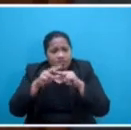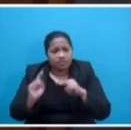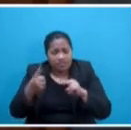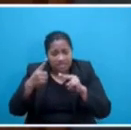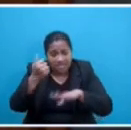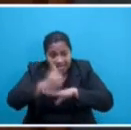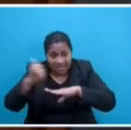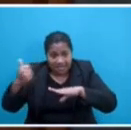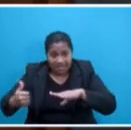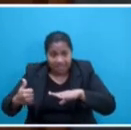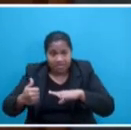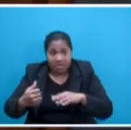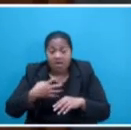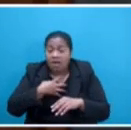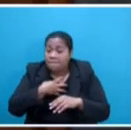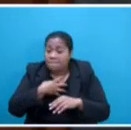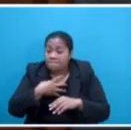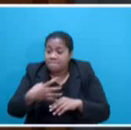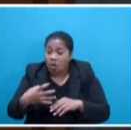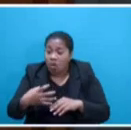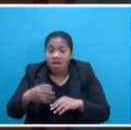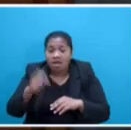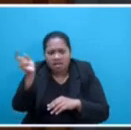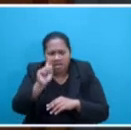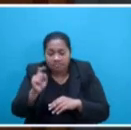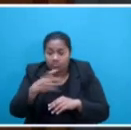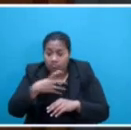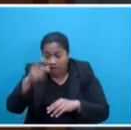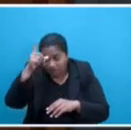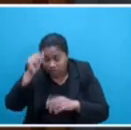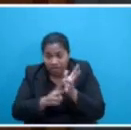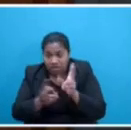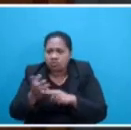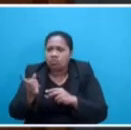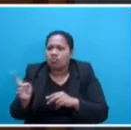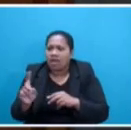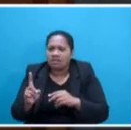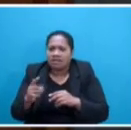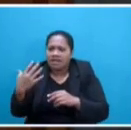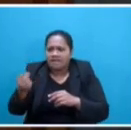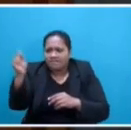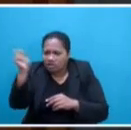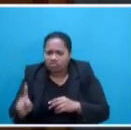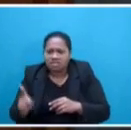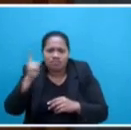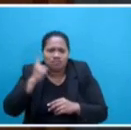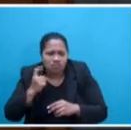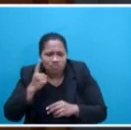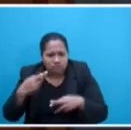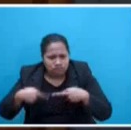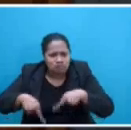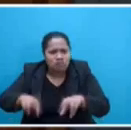has connected more Tauke villages to electricity, water, and roads than the other side and all previous